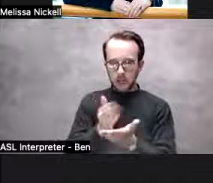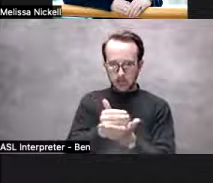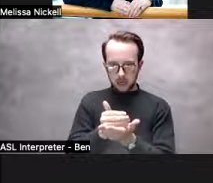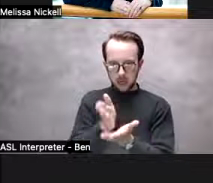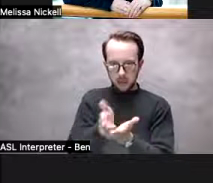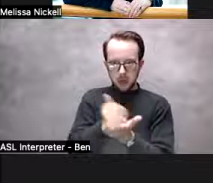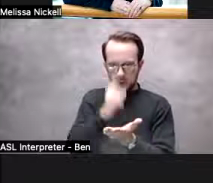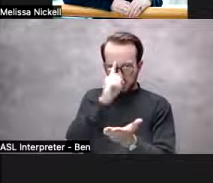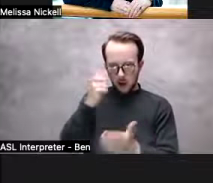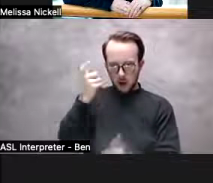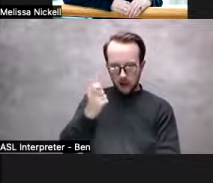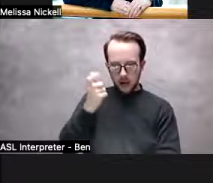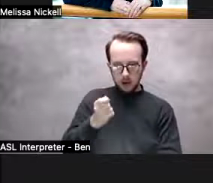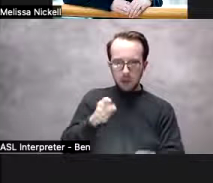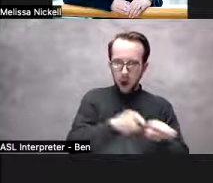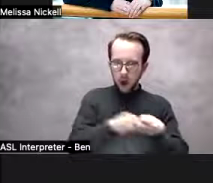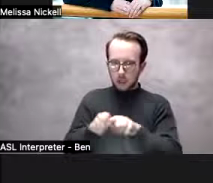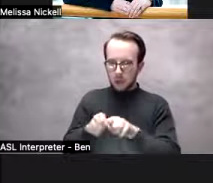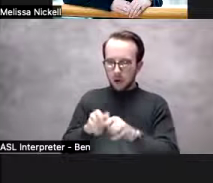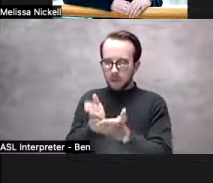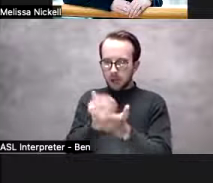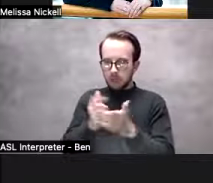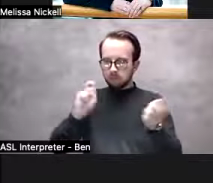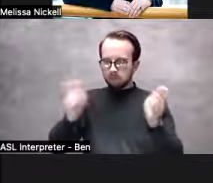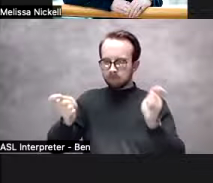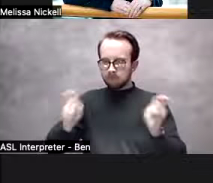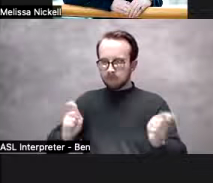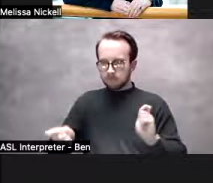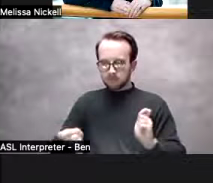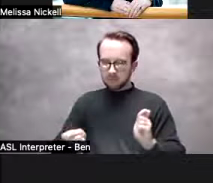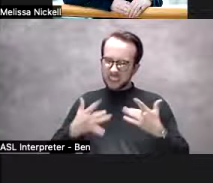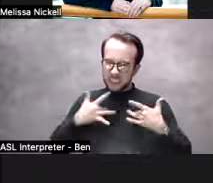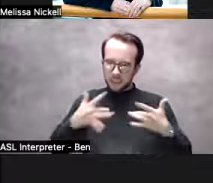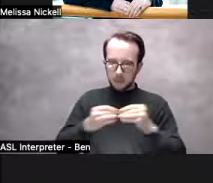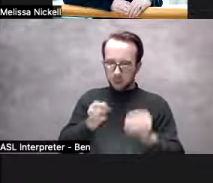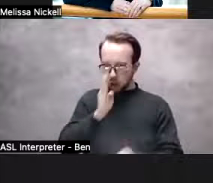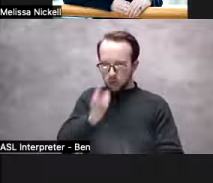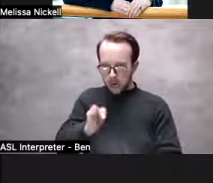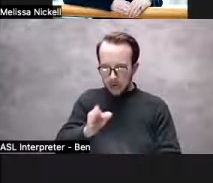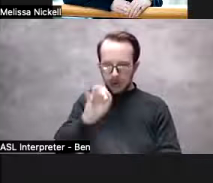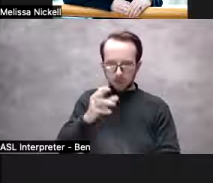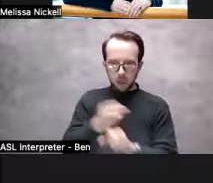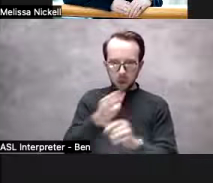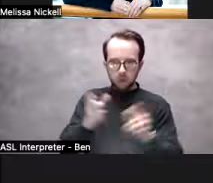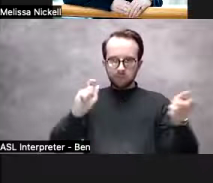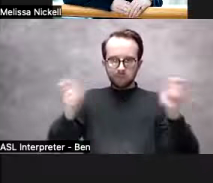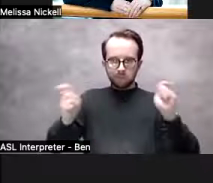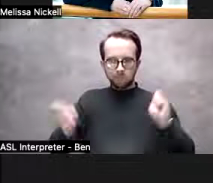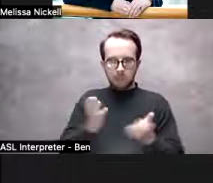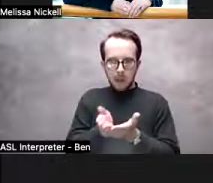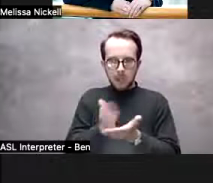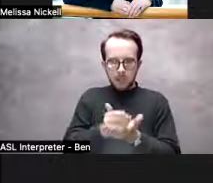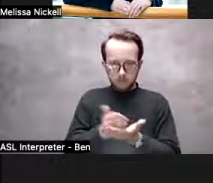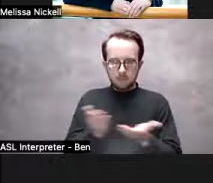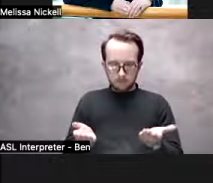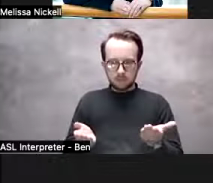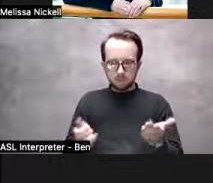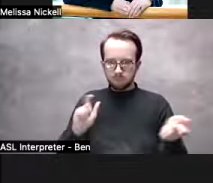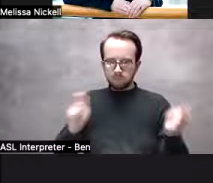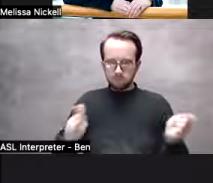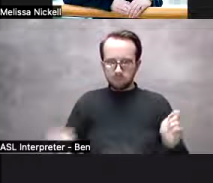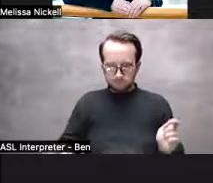well as doing the budget justification, tends to be a little more straightforward if you're using a modular budget. But if